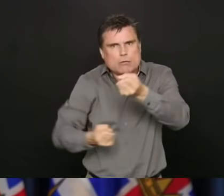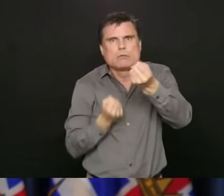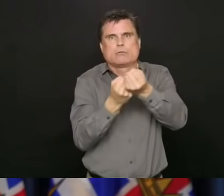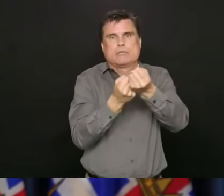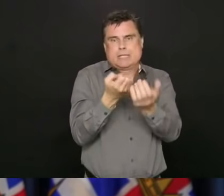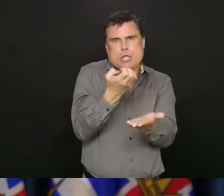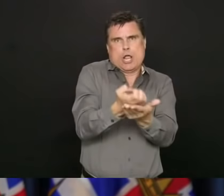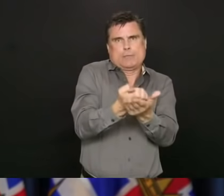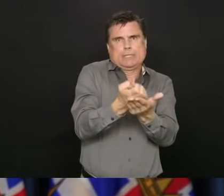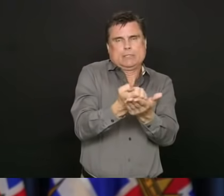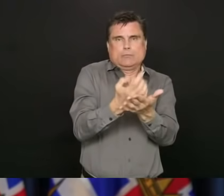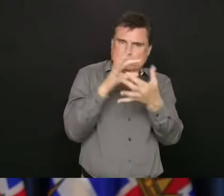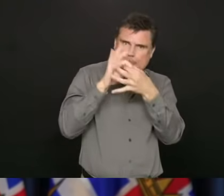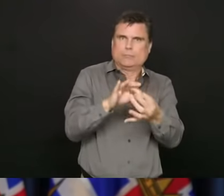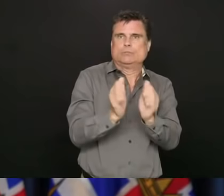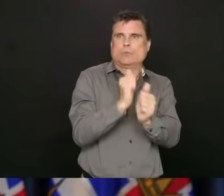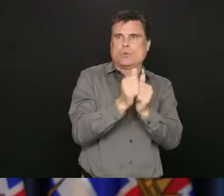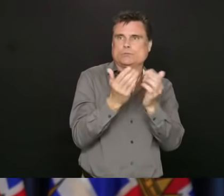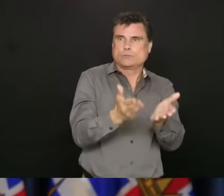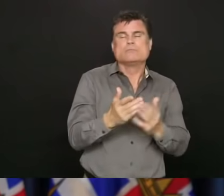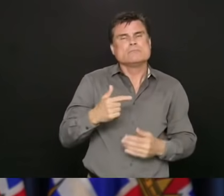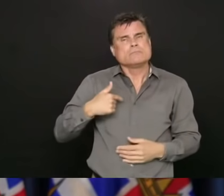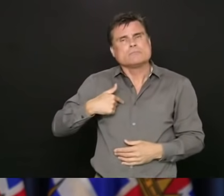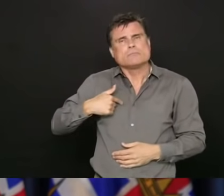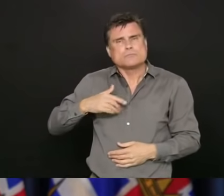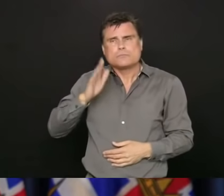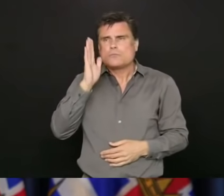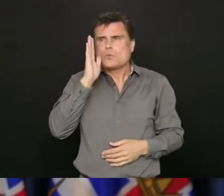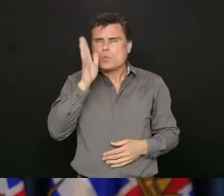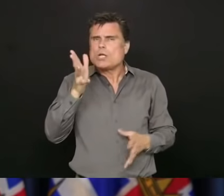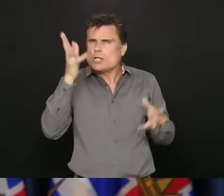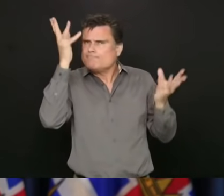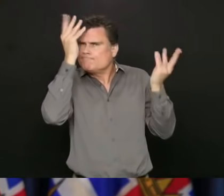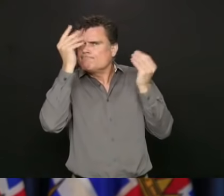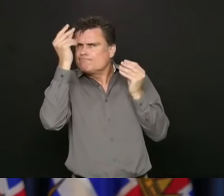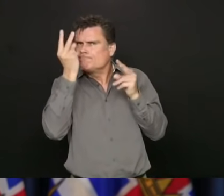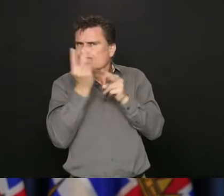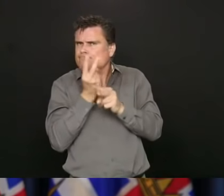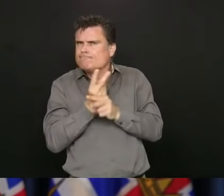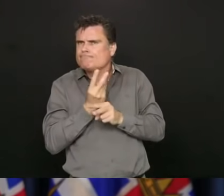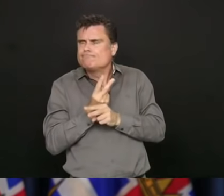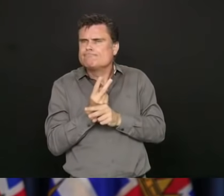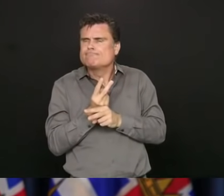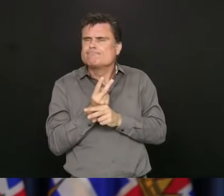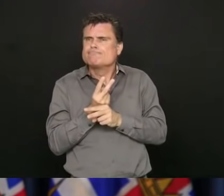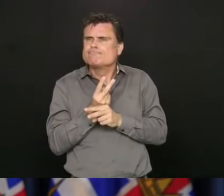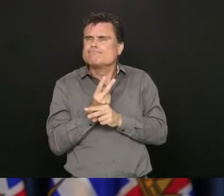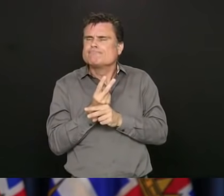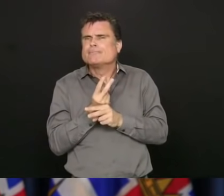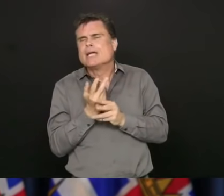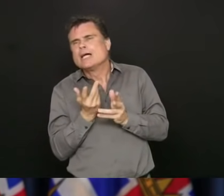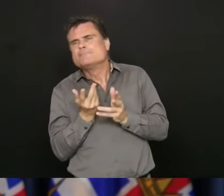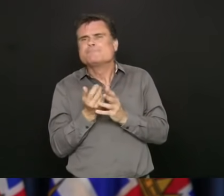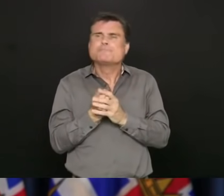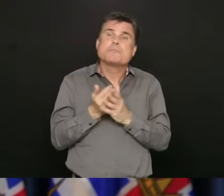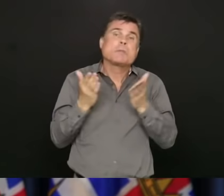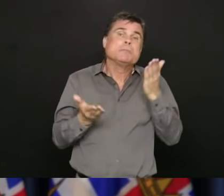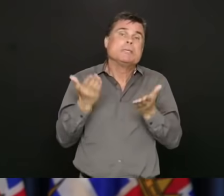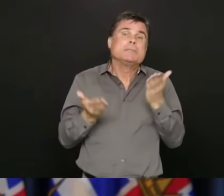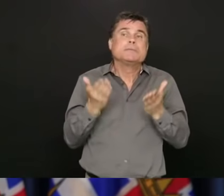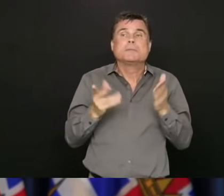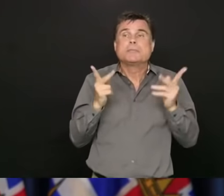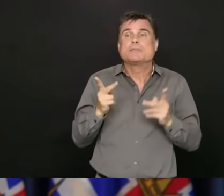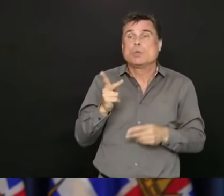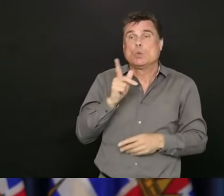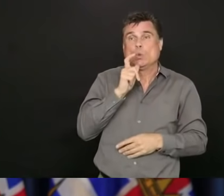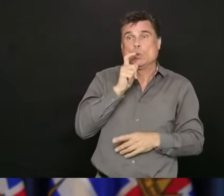that comes forward. I think people get jaded if they're not sports fans and they look at the salaries that many athletes